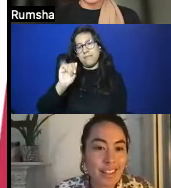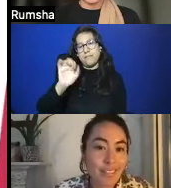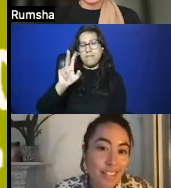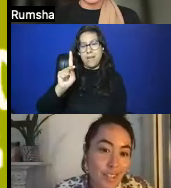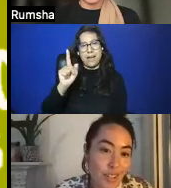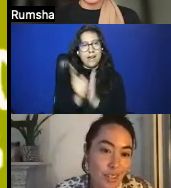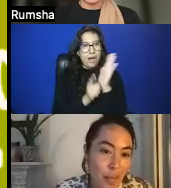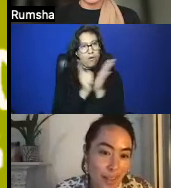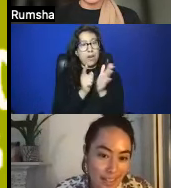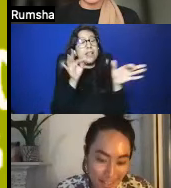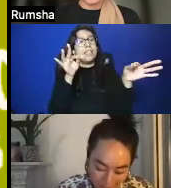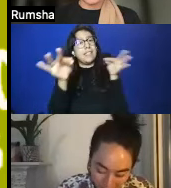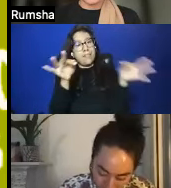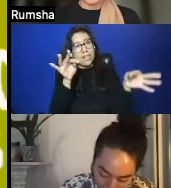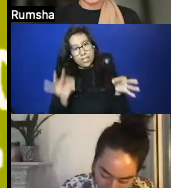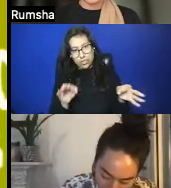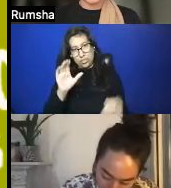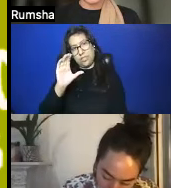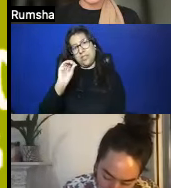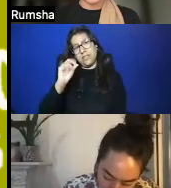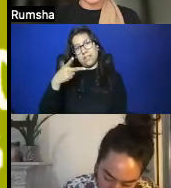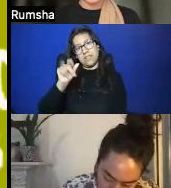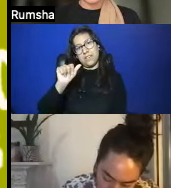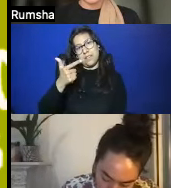Here's the definition of Copaganda.